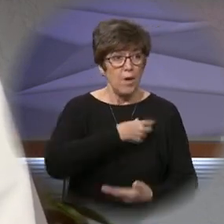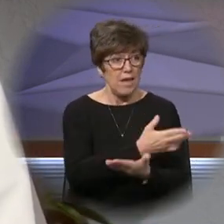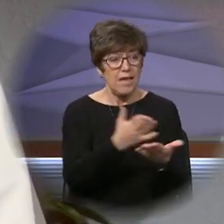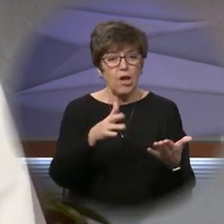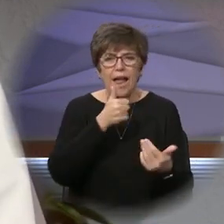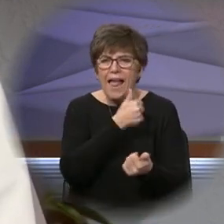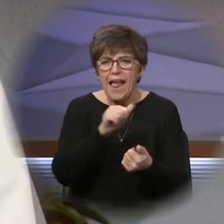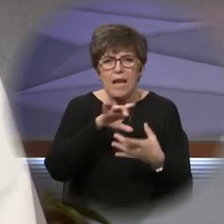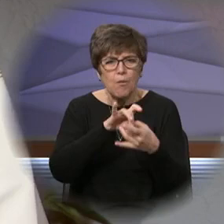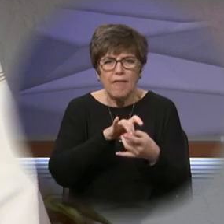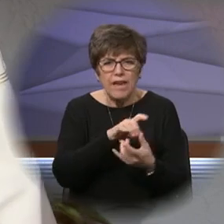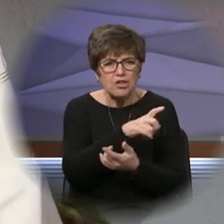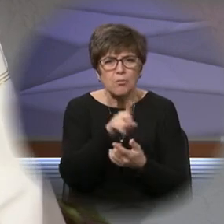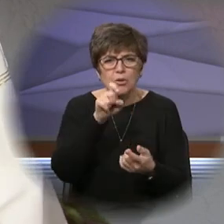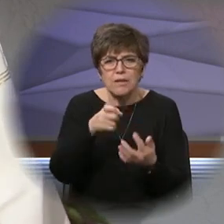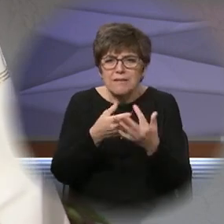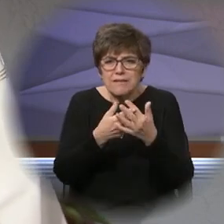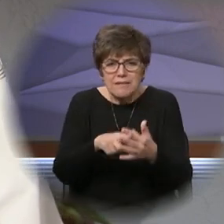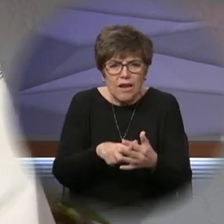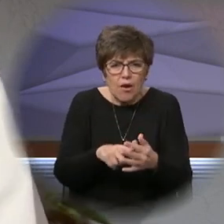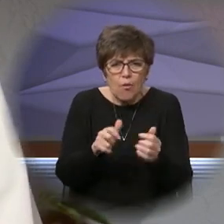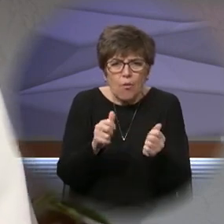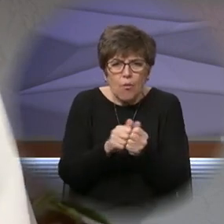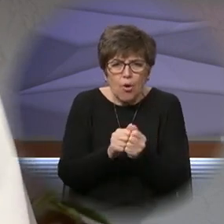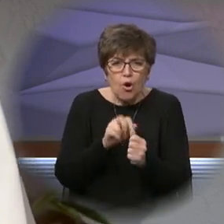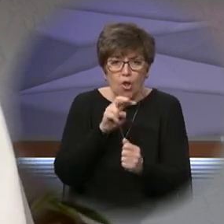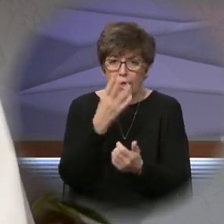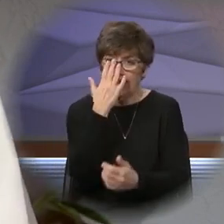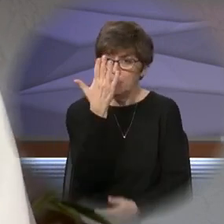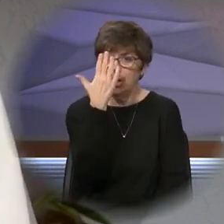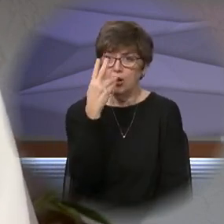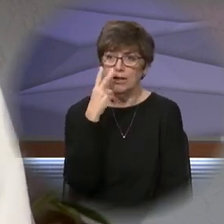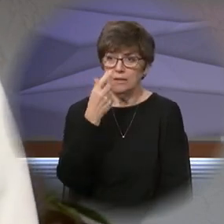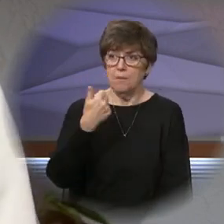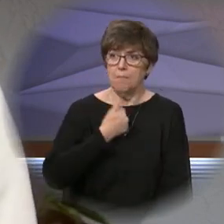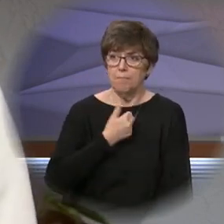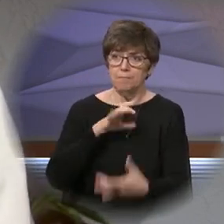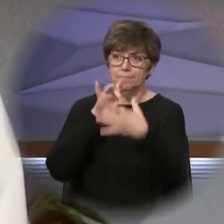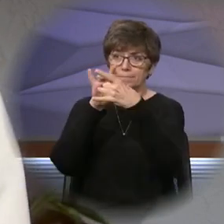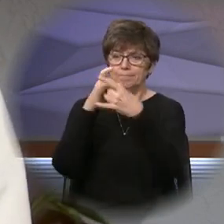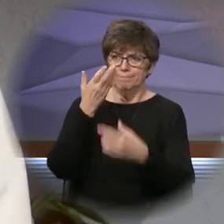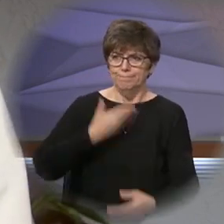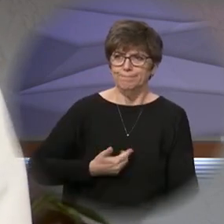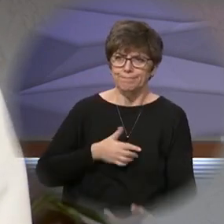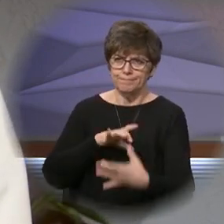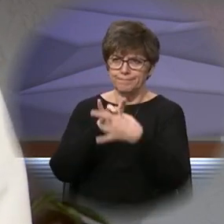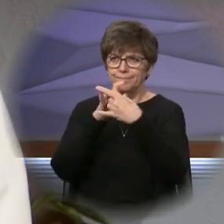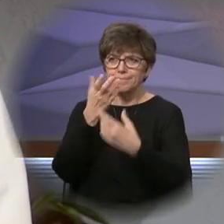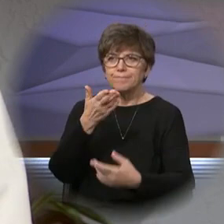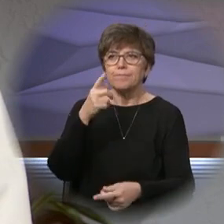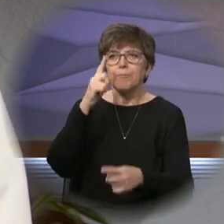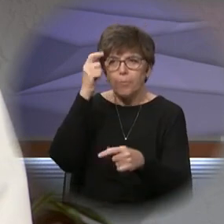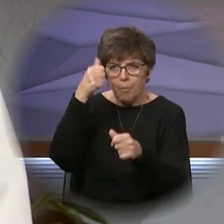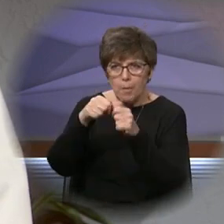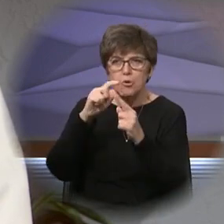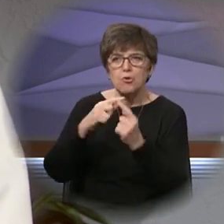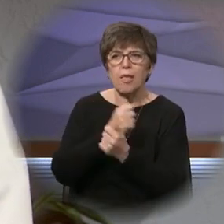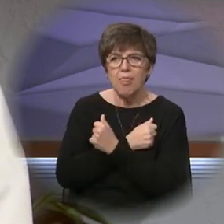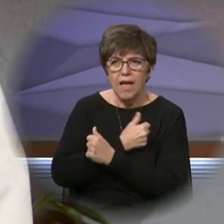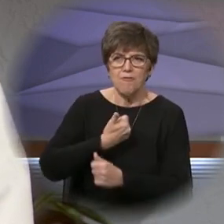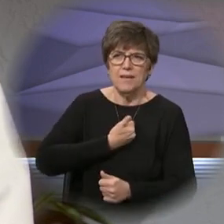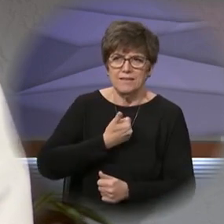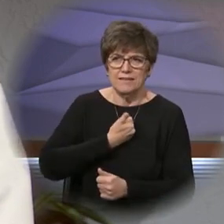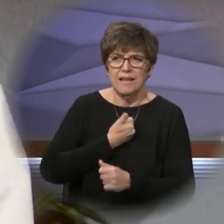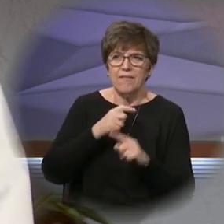our relationships, starting with when we look in the mirror, our relationship with ourselves, to be able to love